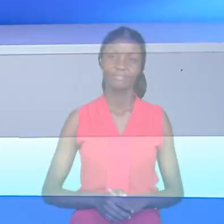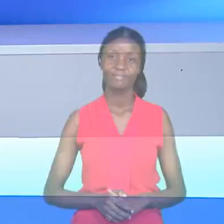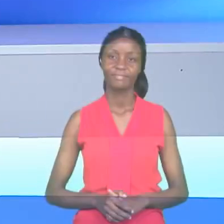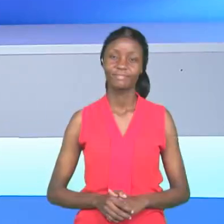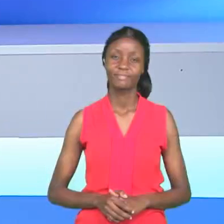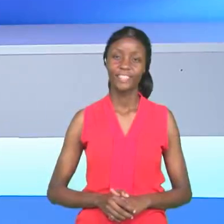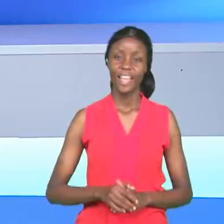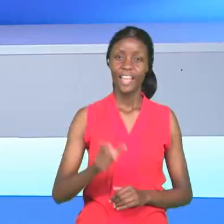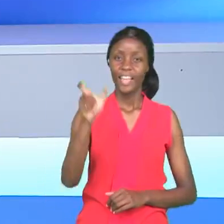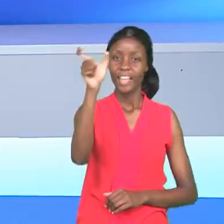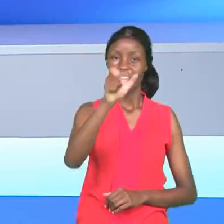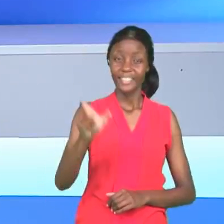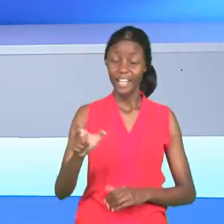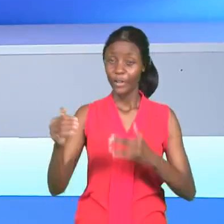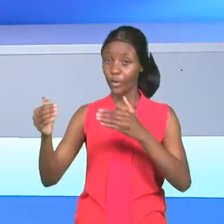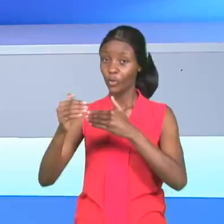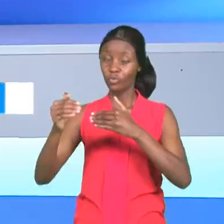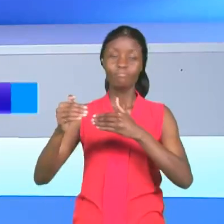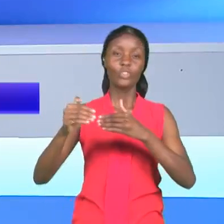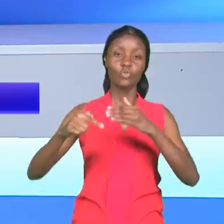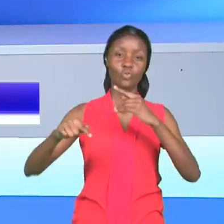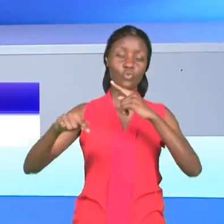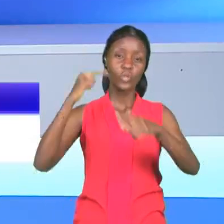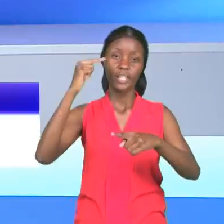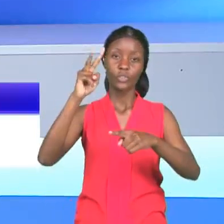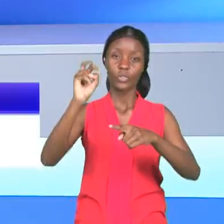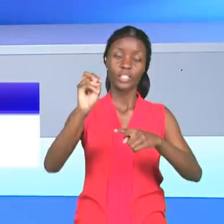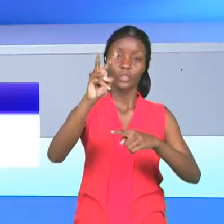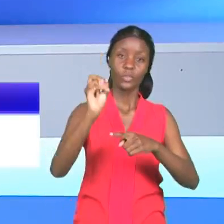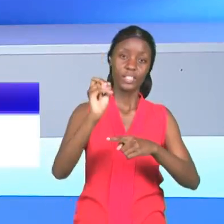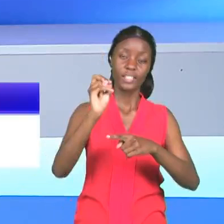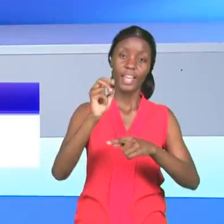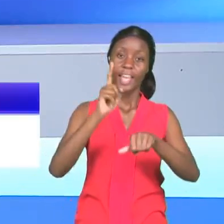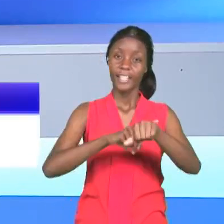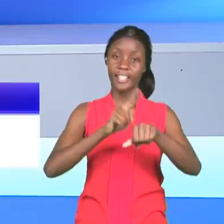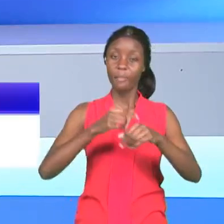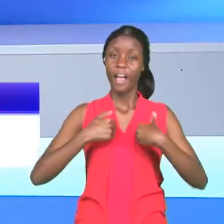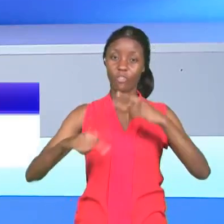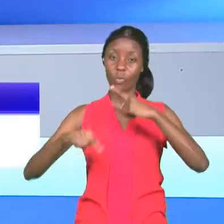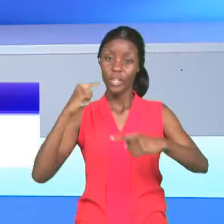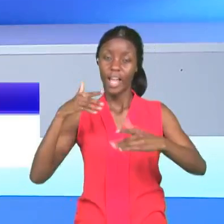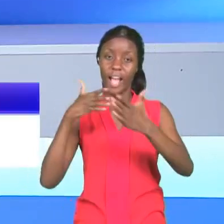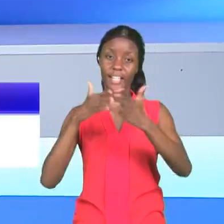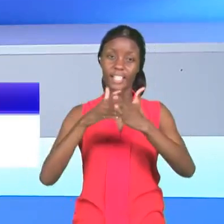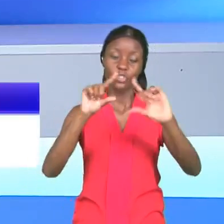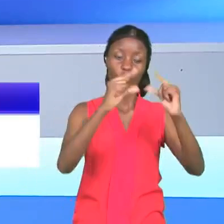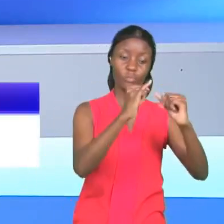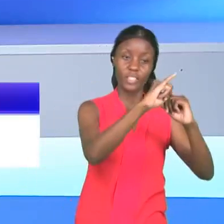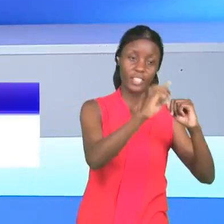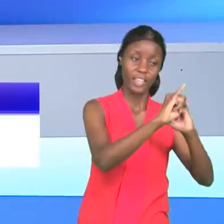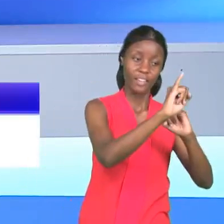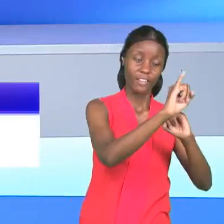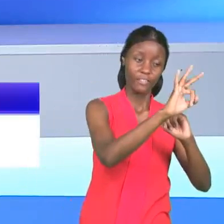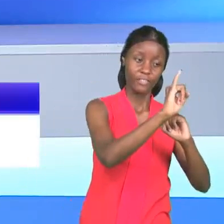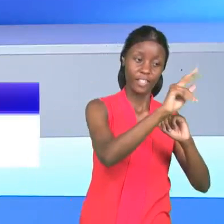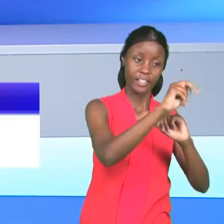Italy edged closer to qualifying for Euro 2020 as Jorginho penalty secured victory against Group J rivals Finland.